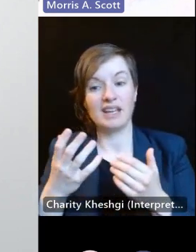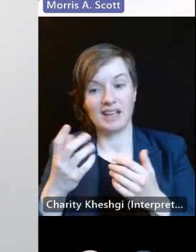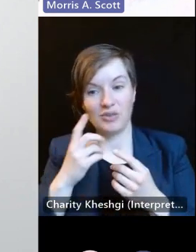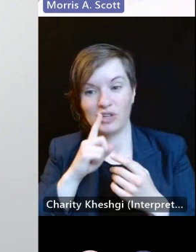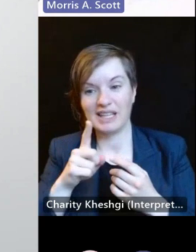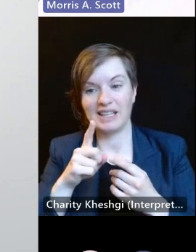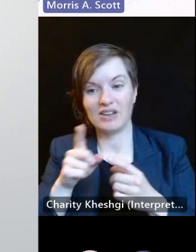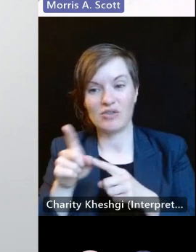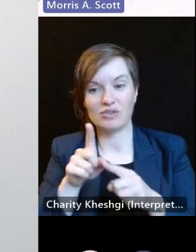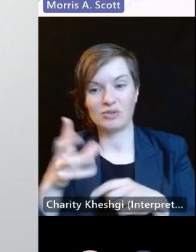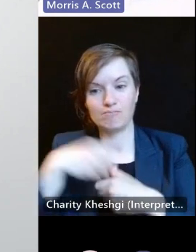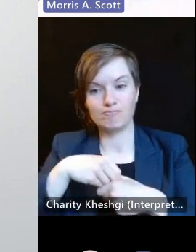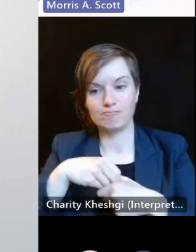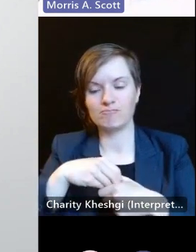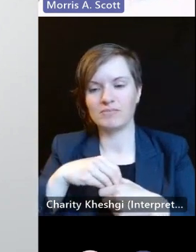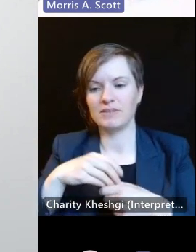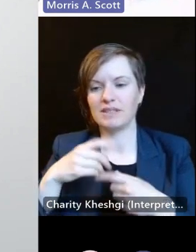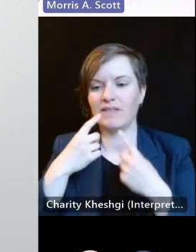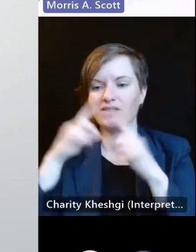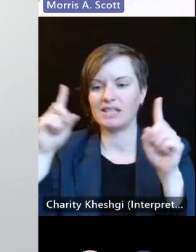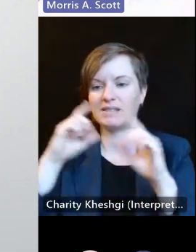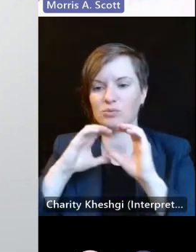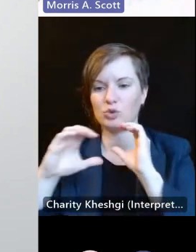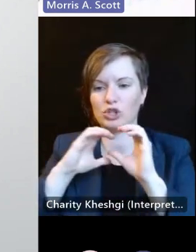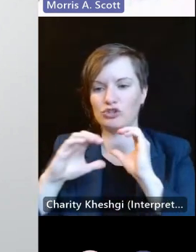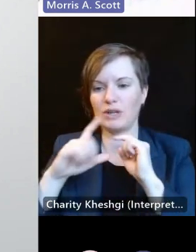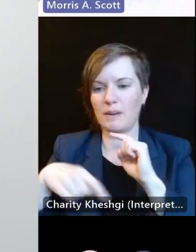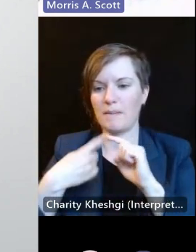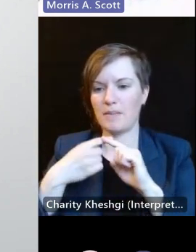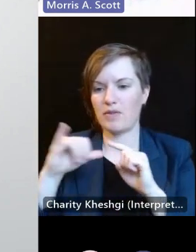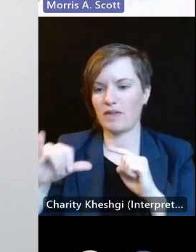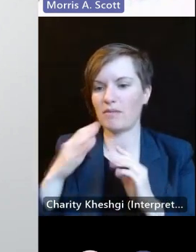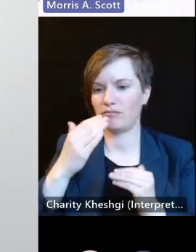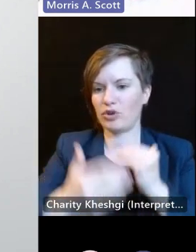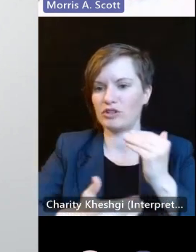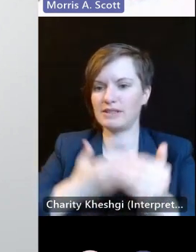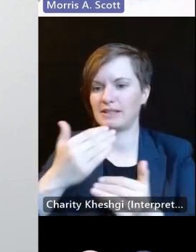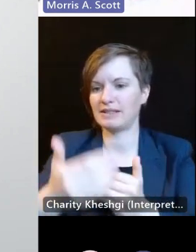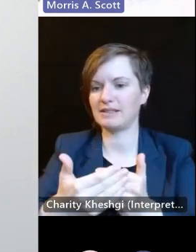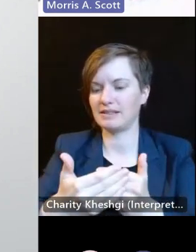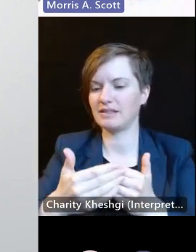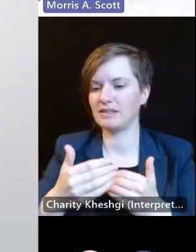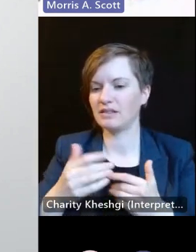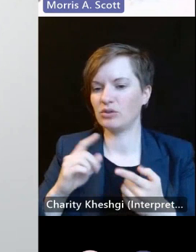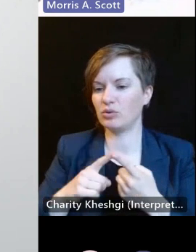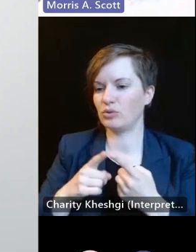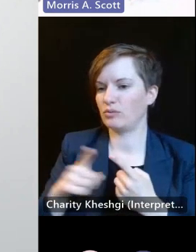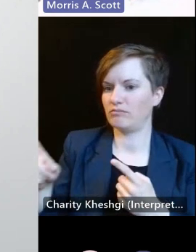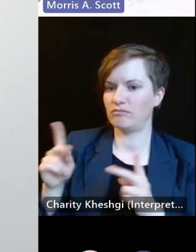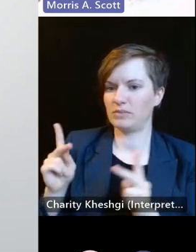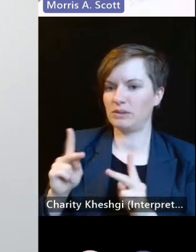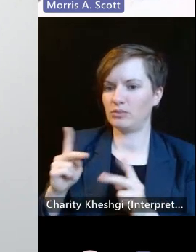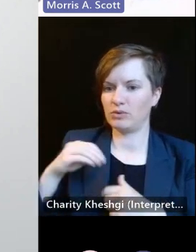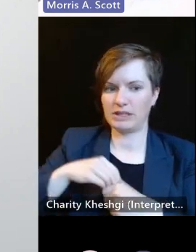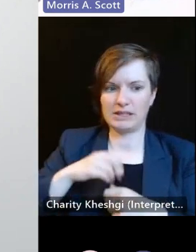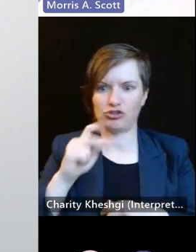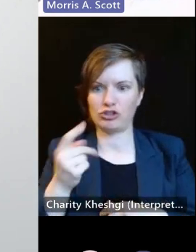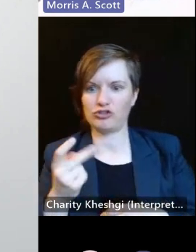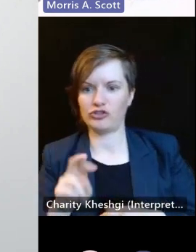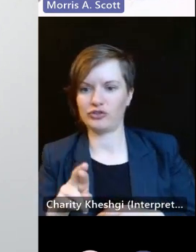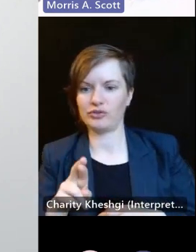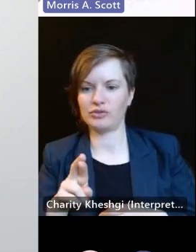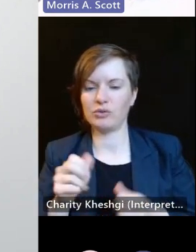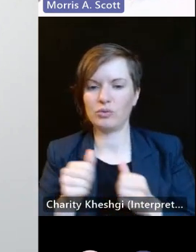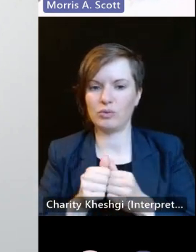effective communication about the process to shelter residents with visual, hearing, and cognitive disabilities.